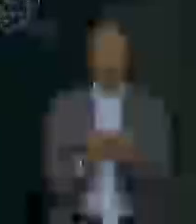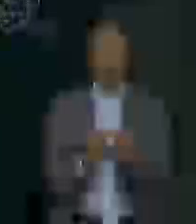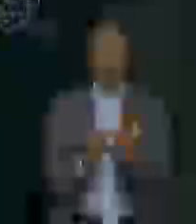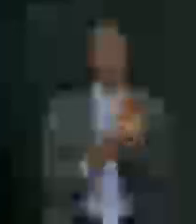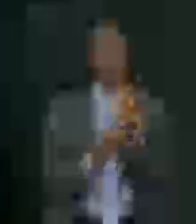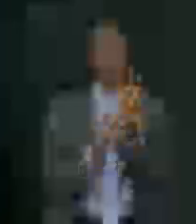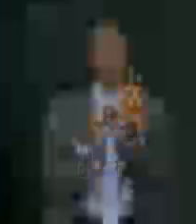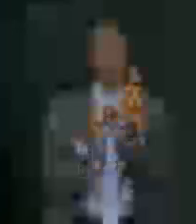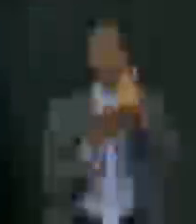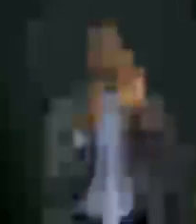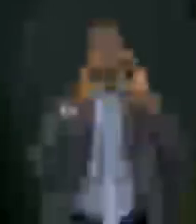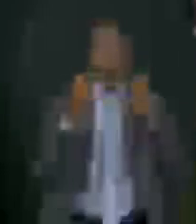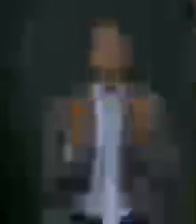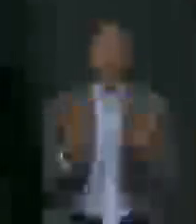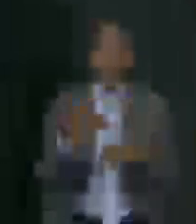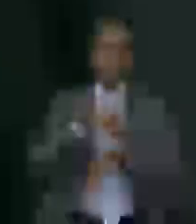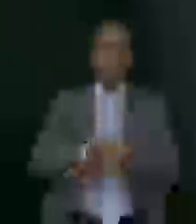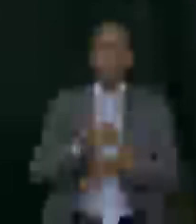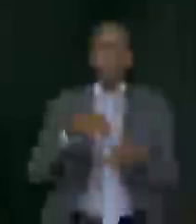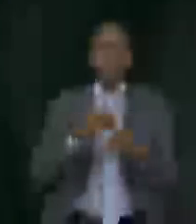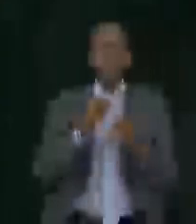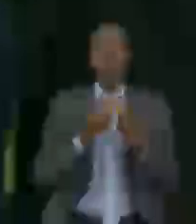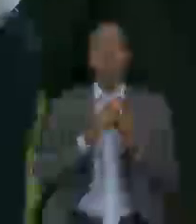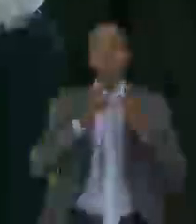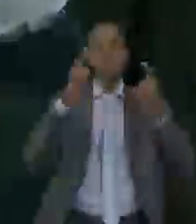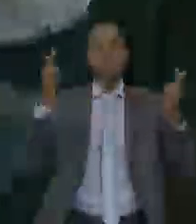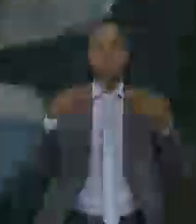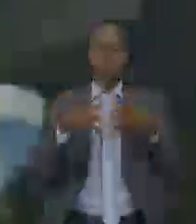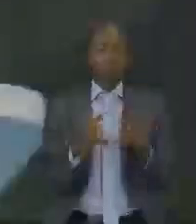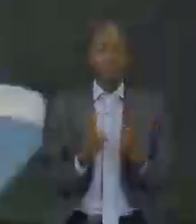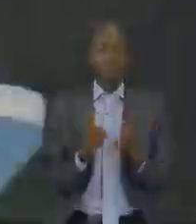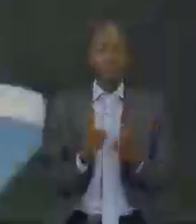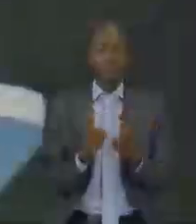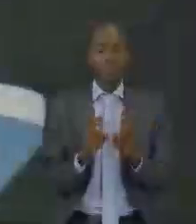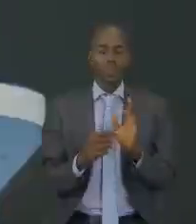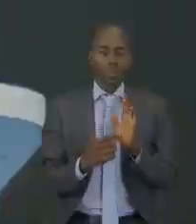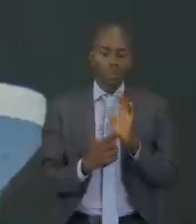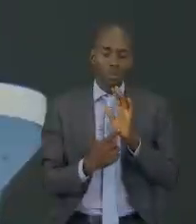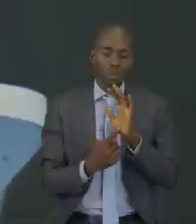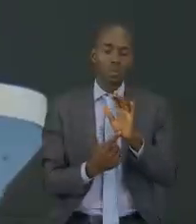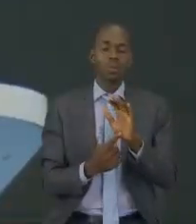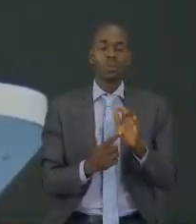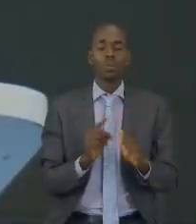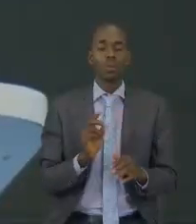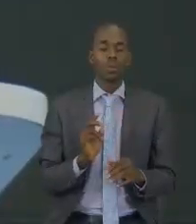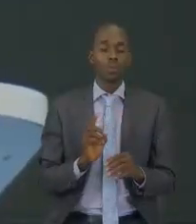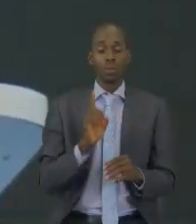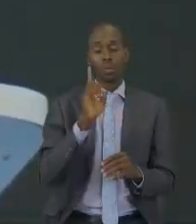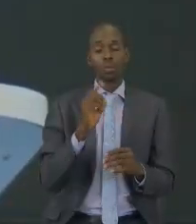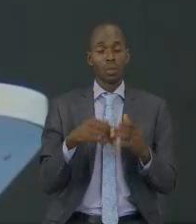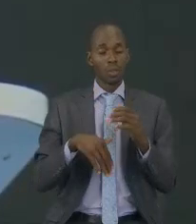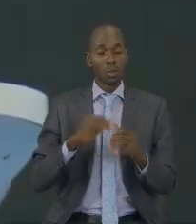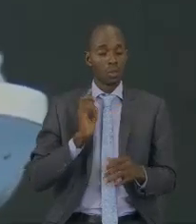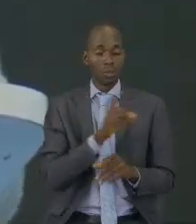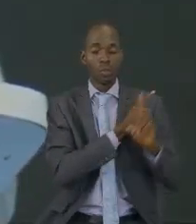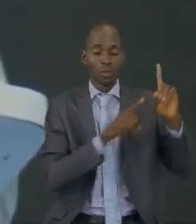power tonight in an unprecedented manner. Show up, Lord, for everyone